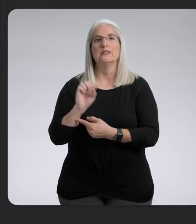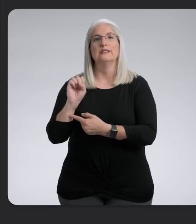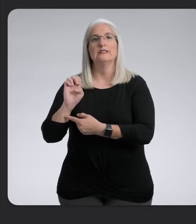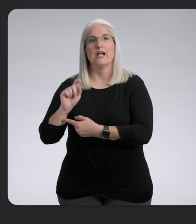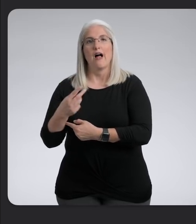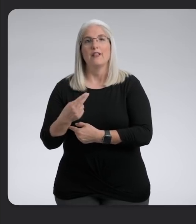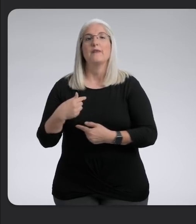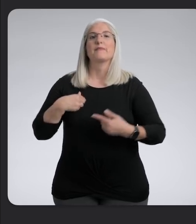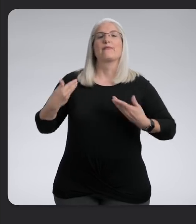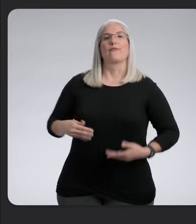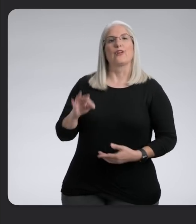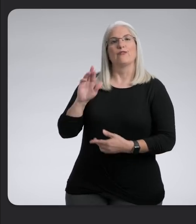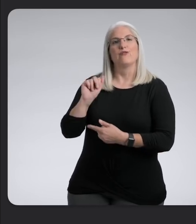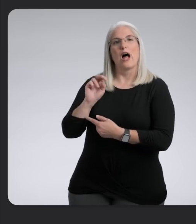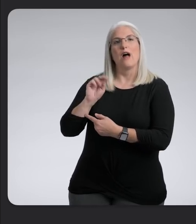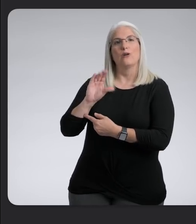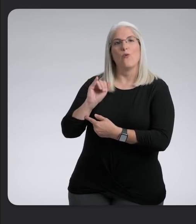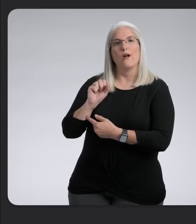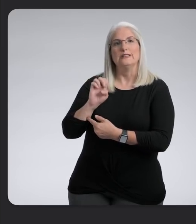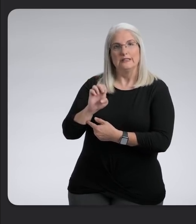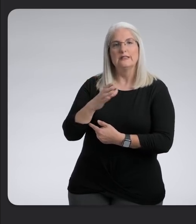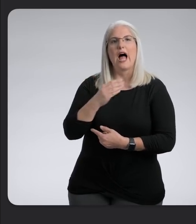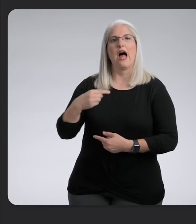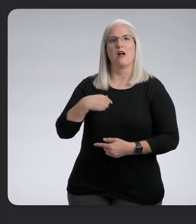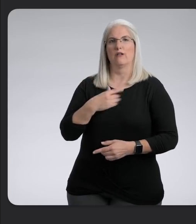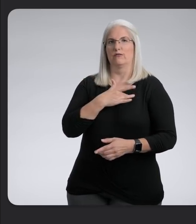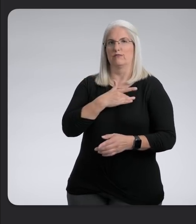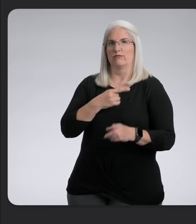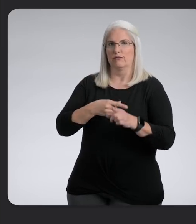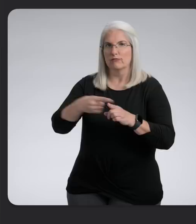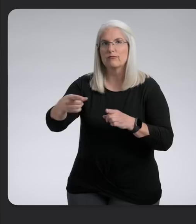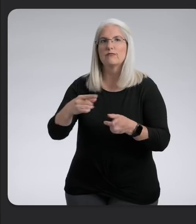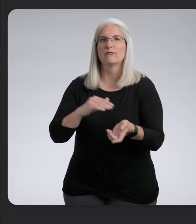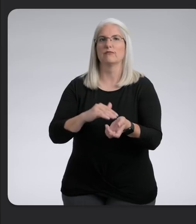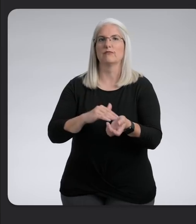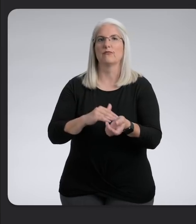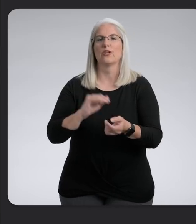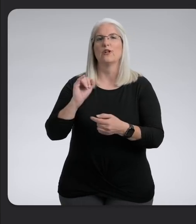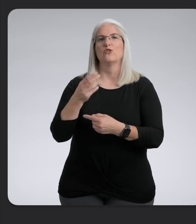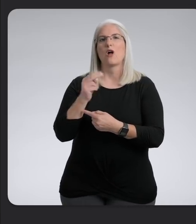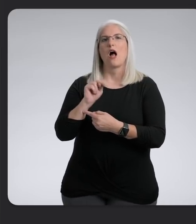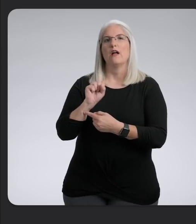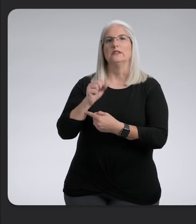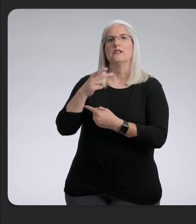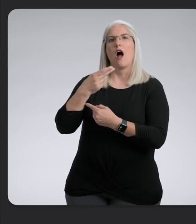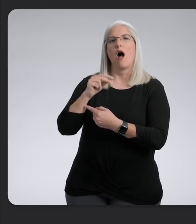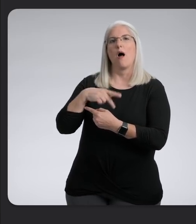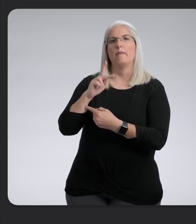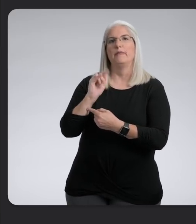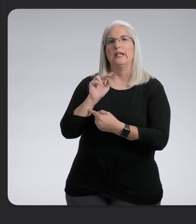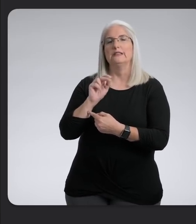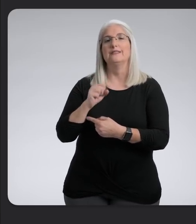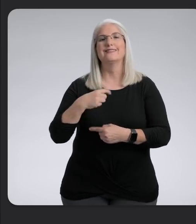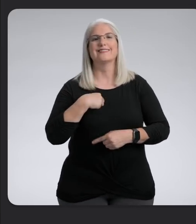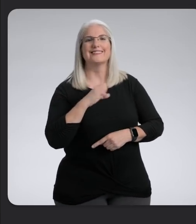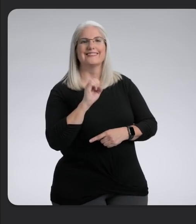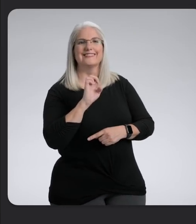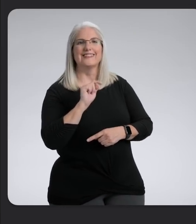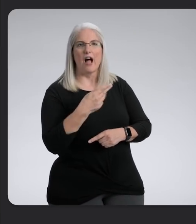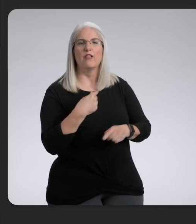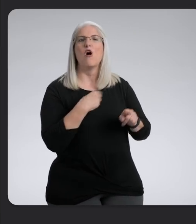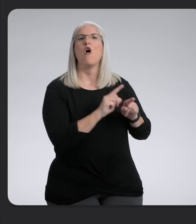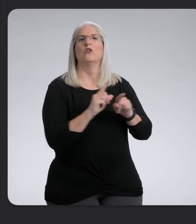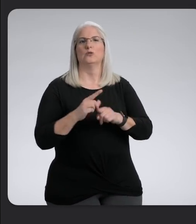I'm Francoise Marble. I'm a cardiology fellow at Johns Hopkins. Seth Martin, I'm also a cardiologist at Johns